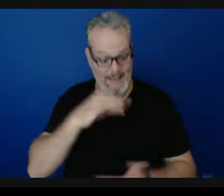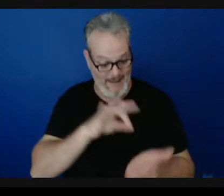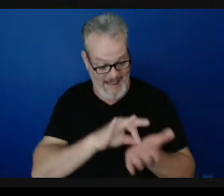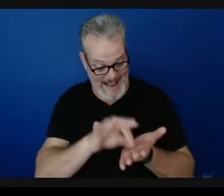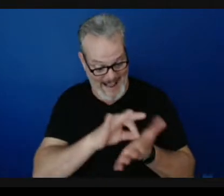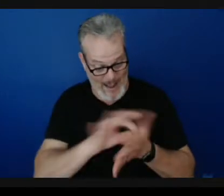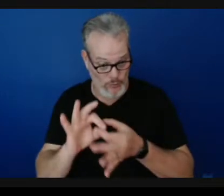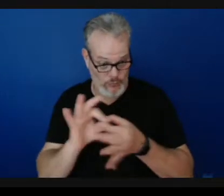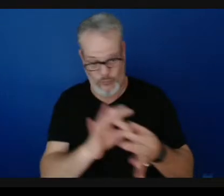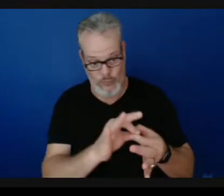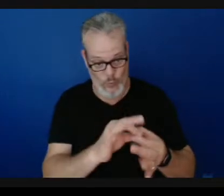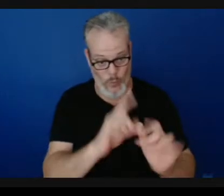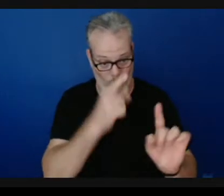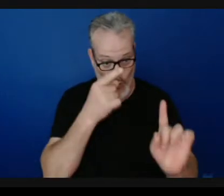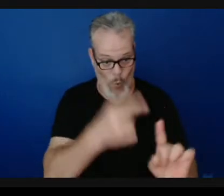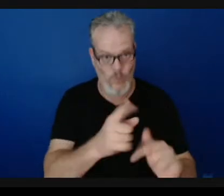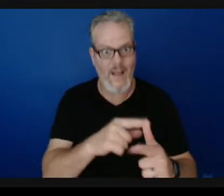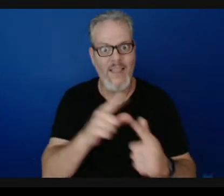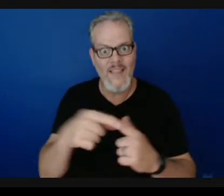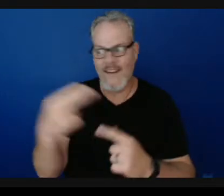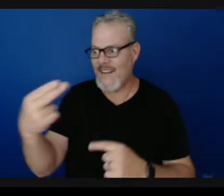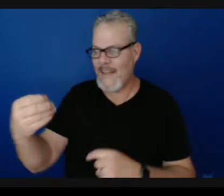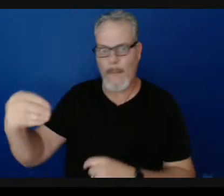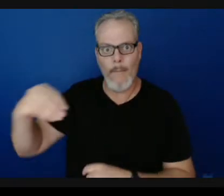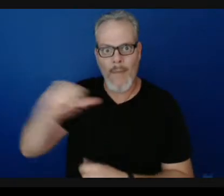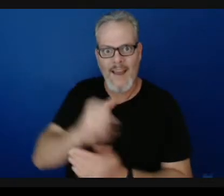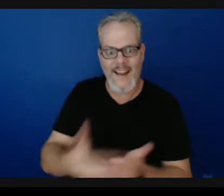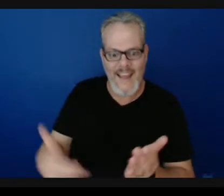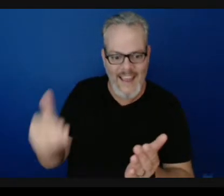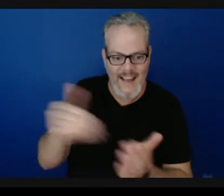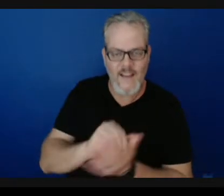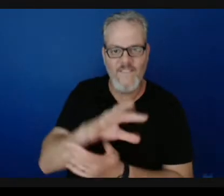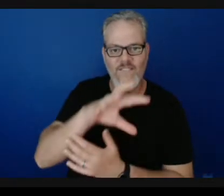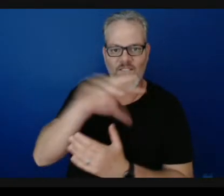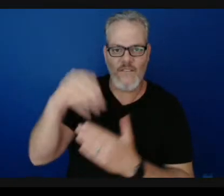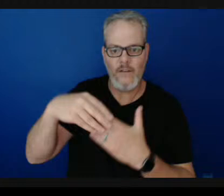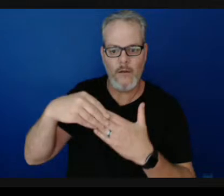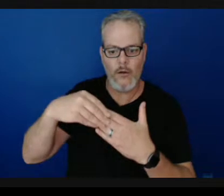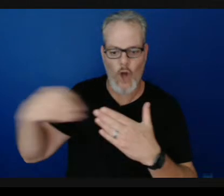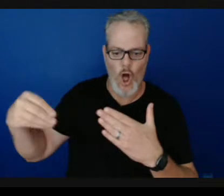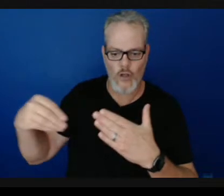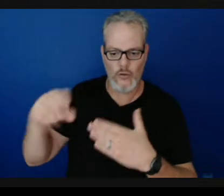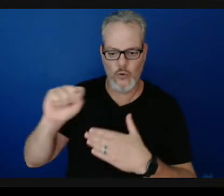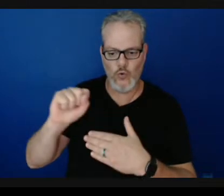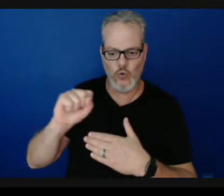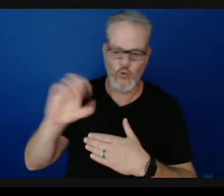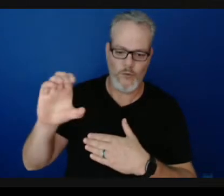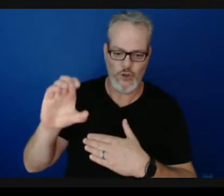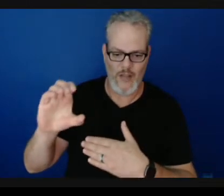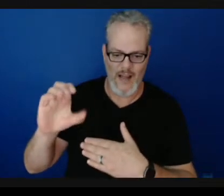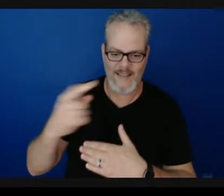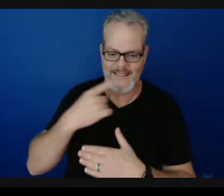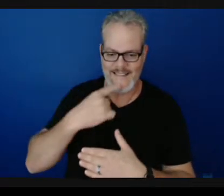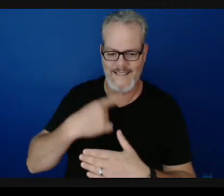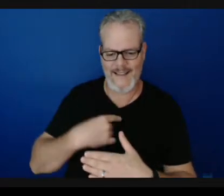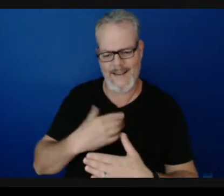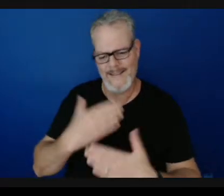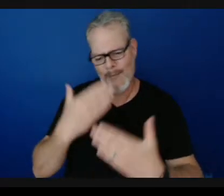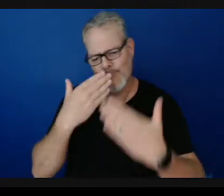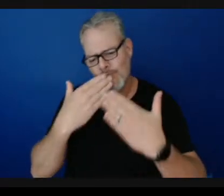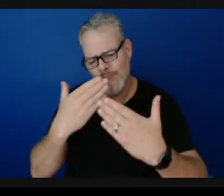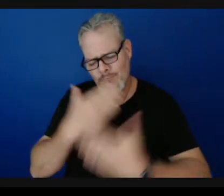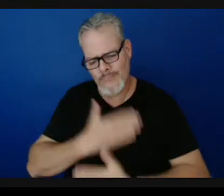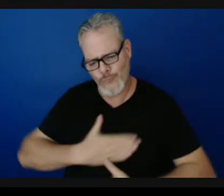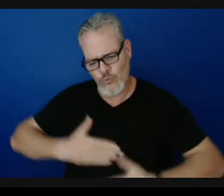then he drops the $50 super chat. Do the real one, helping HVERI stay on the liquid side. Appreciate all the support